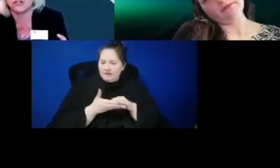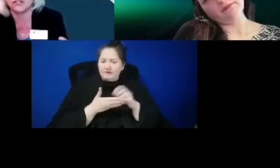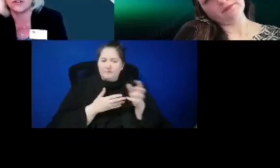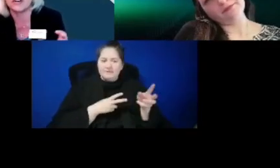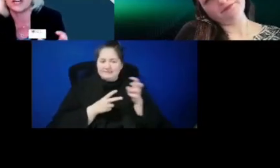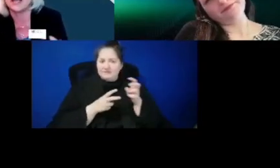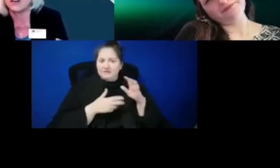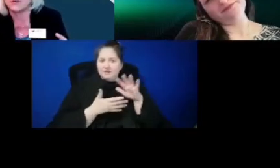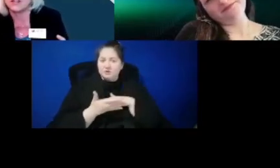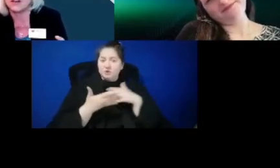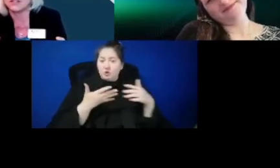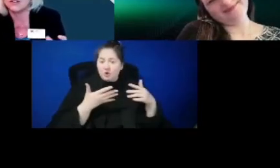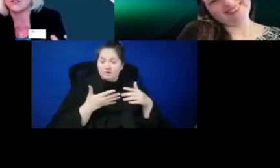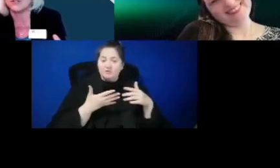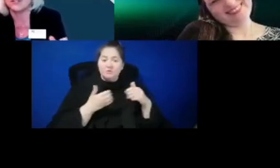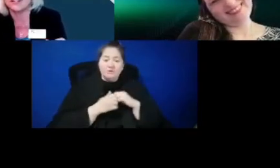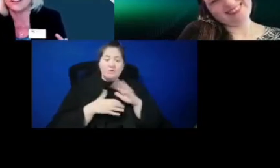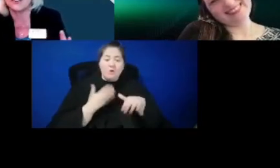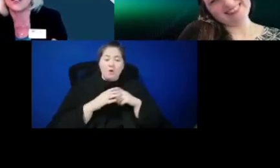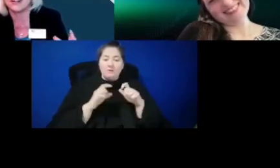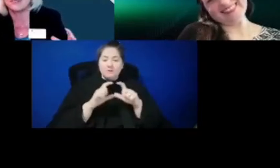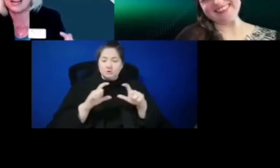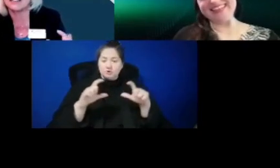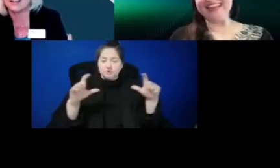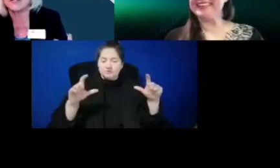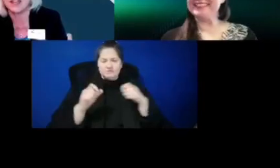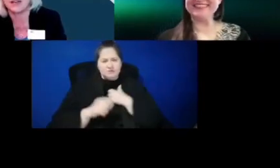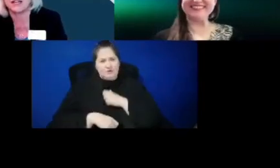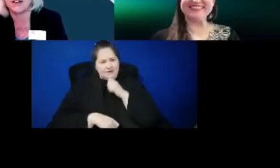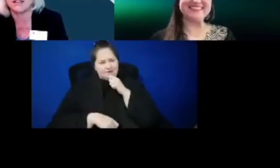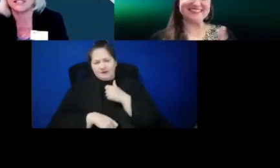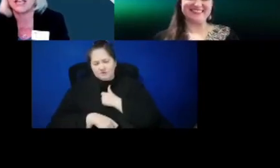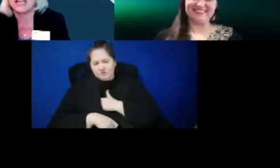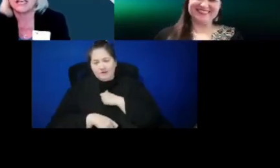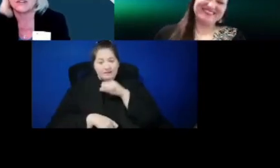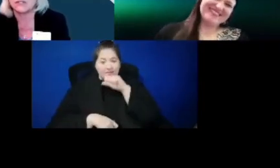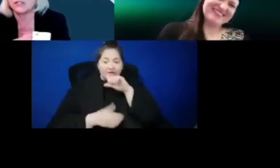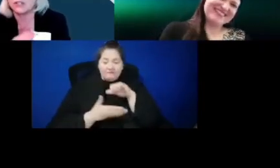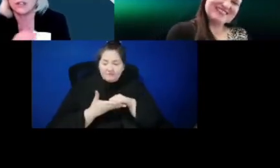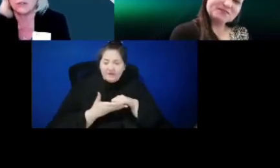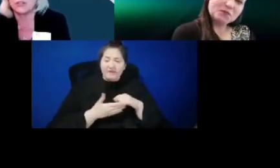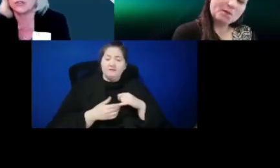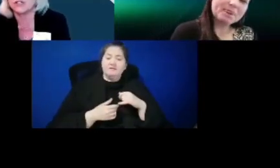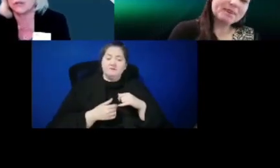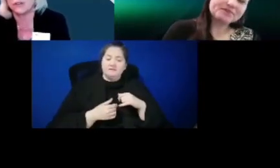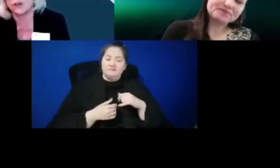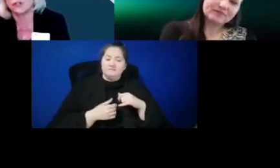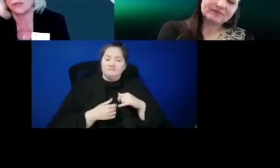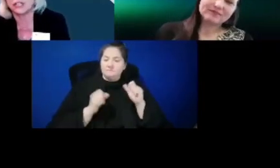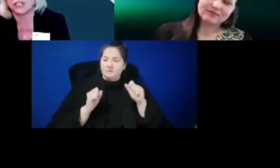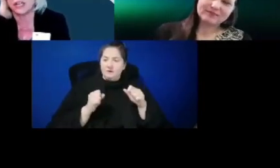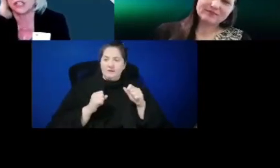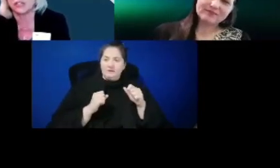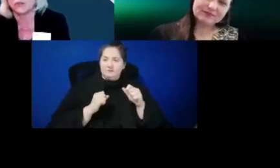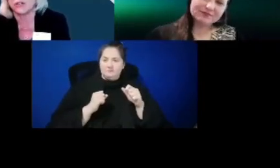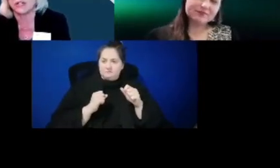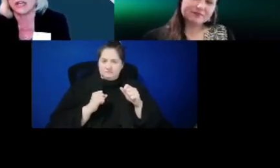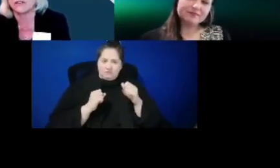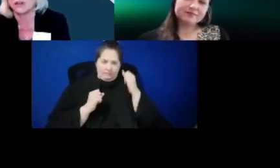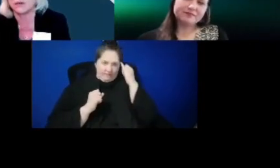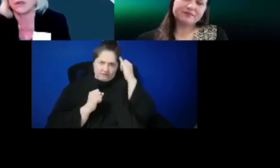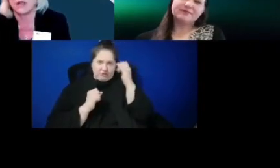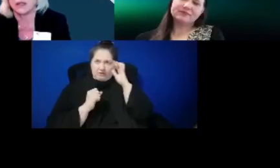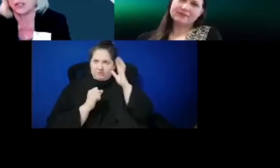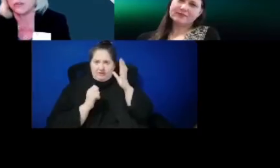that chart, sorry, with all the circles, not sorry, but I love that, because there's, you can go as far as your imagination, and we